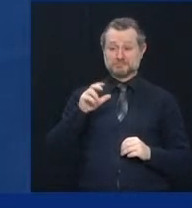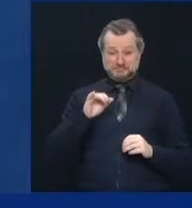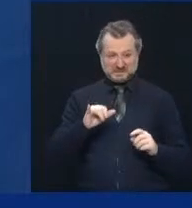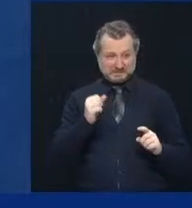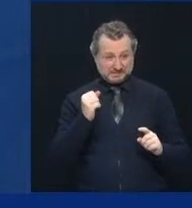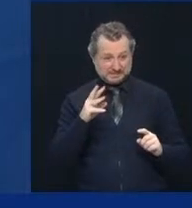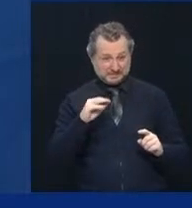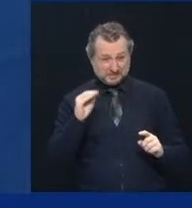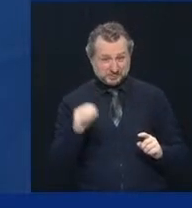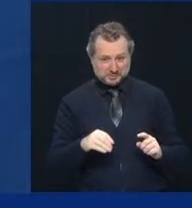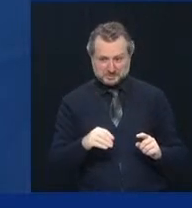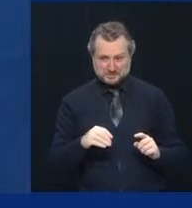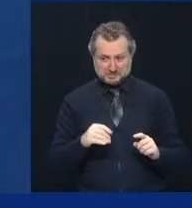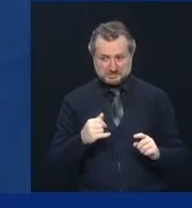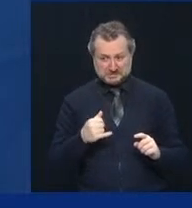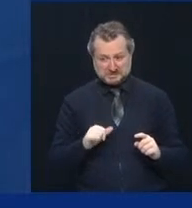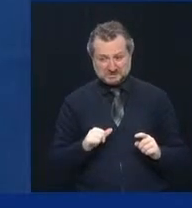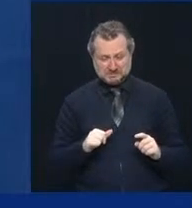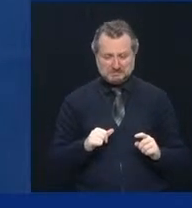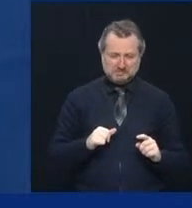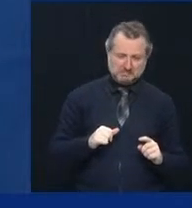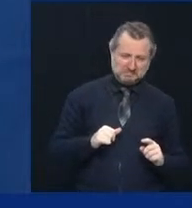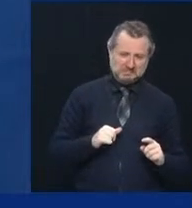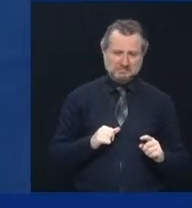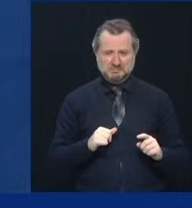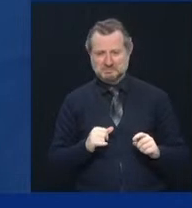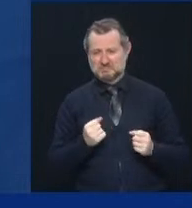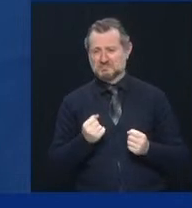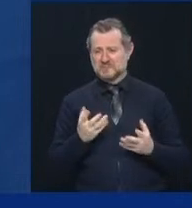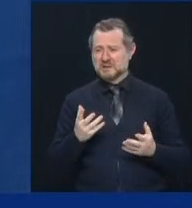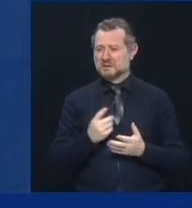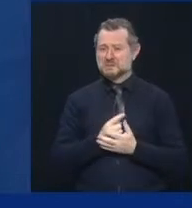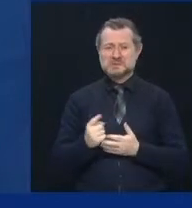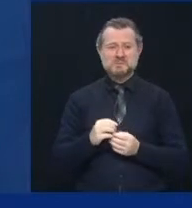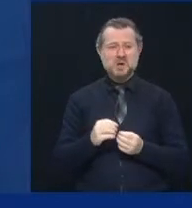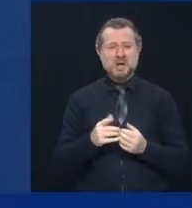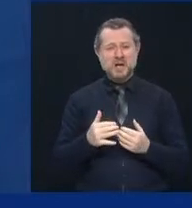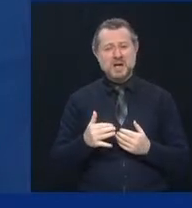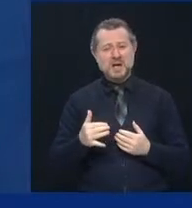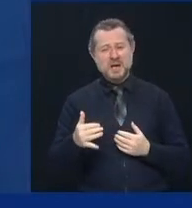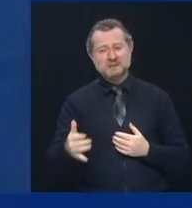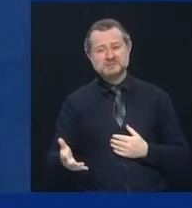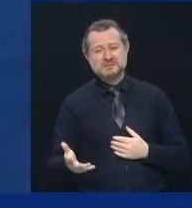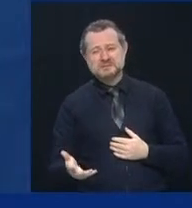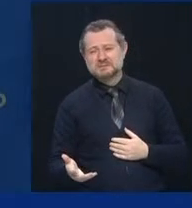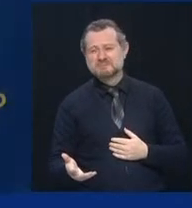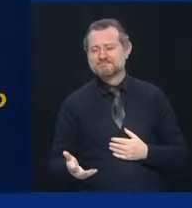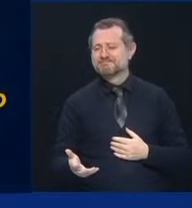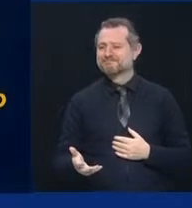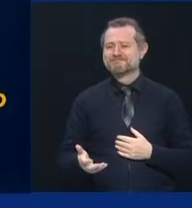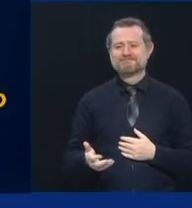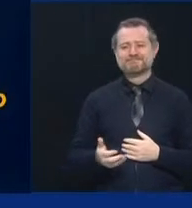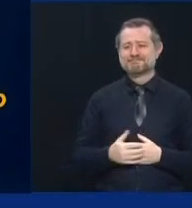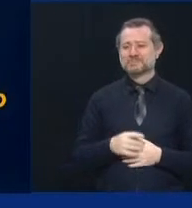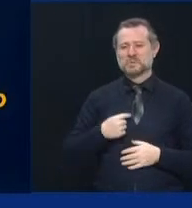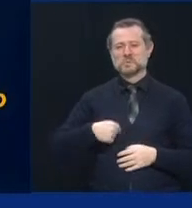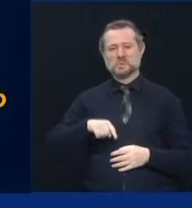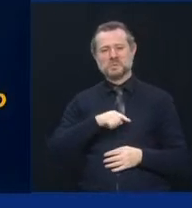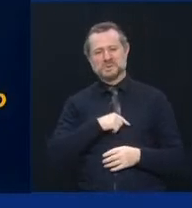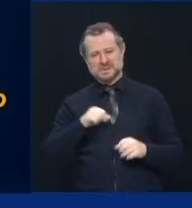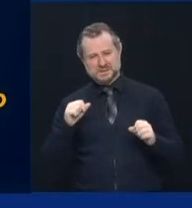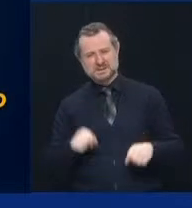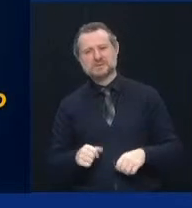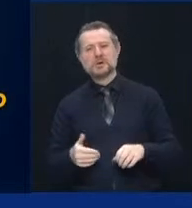still talking about multiple weeks before we can cover just the existing eligible